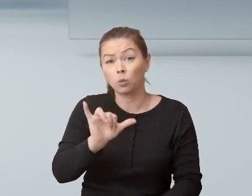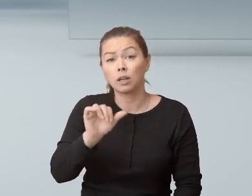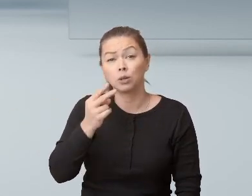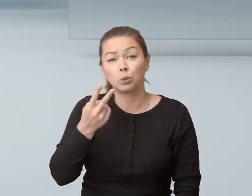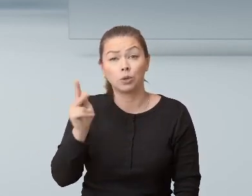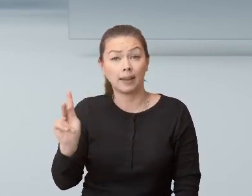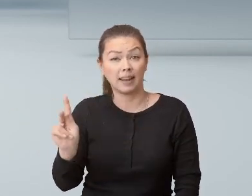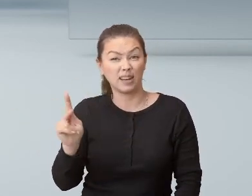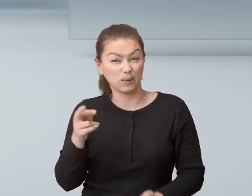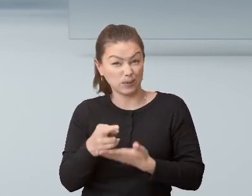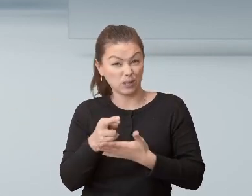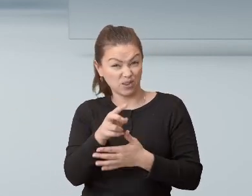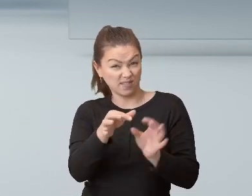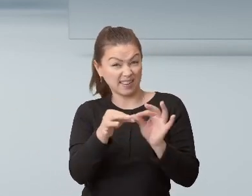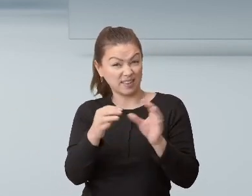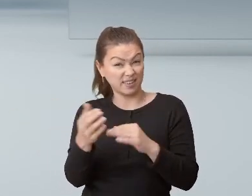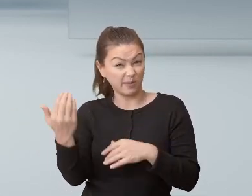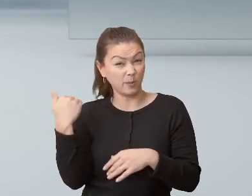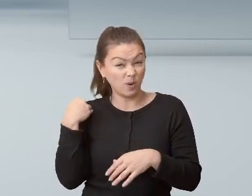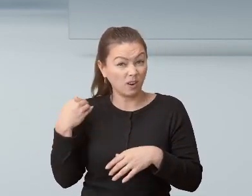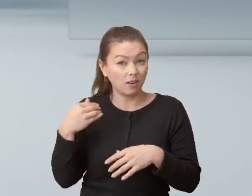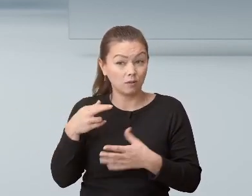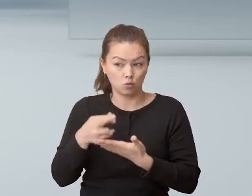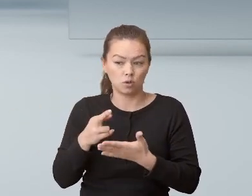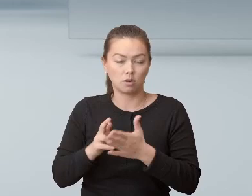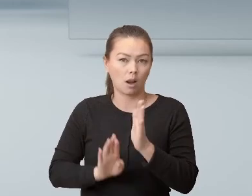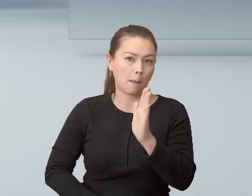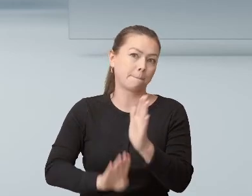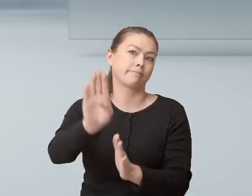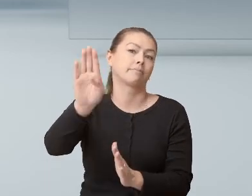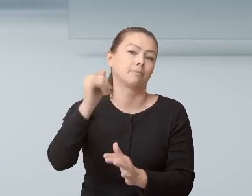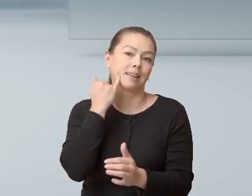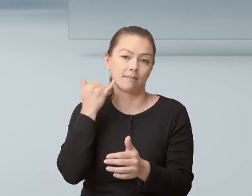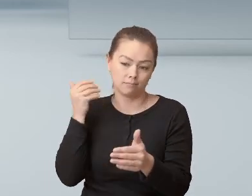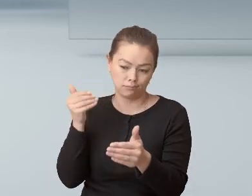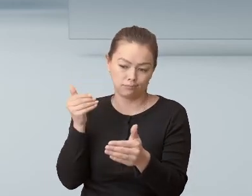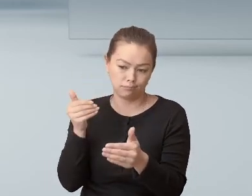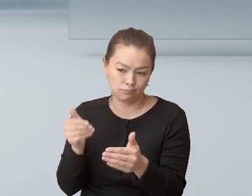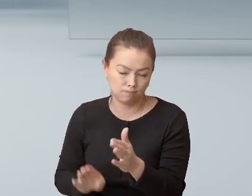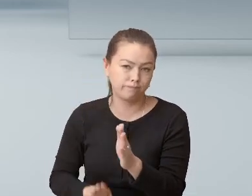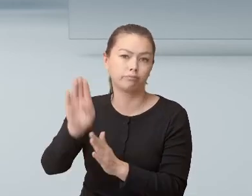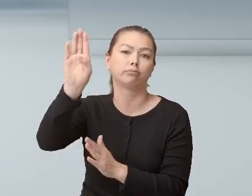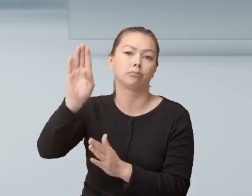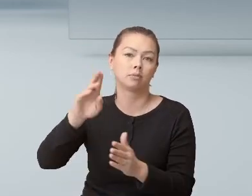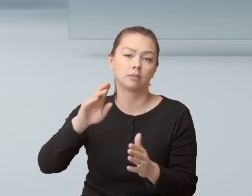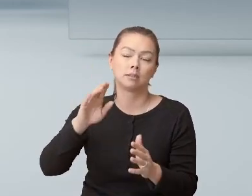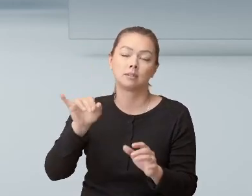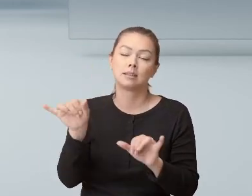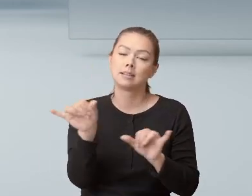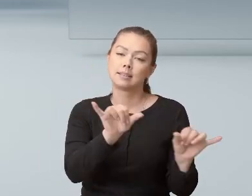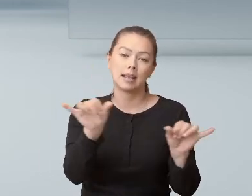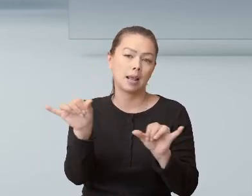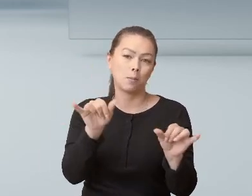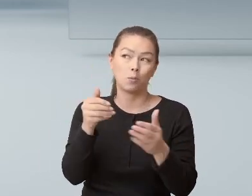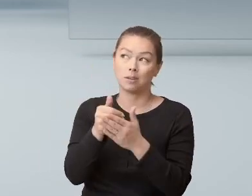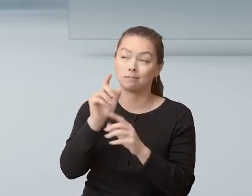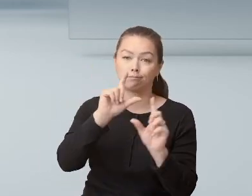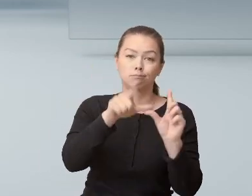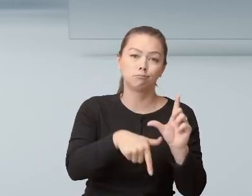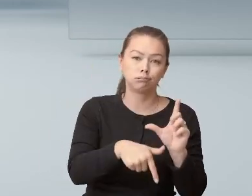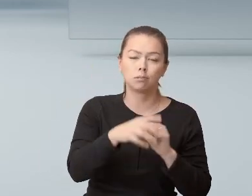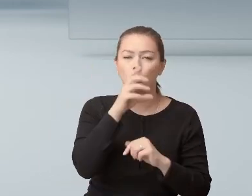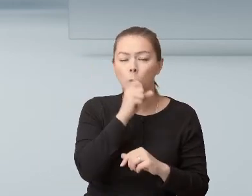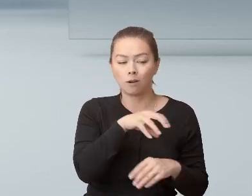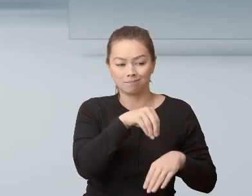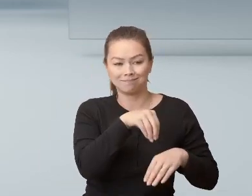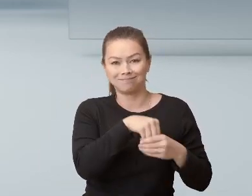very expensive as Y2K get closer. The same thing is going to happen here with these expired platforms, these legacy on-premise